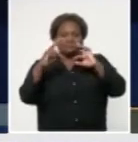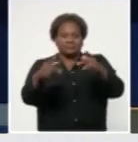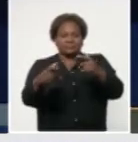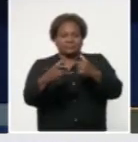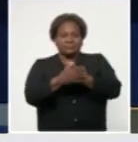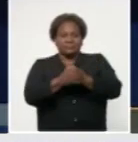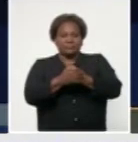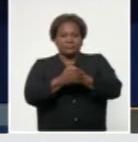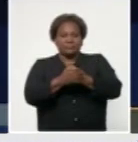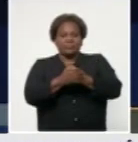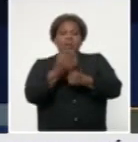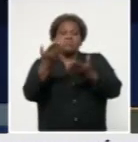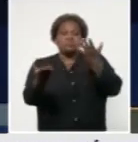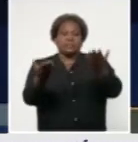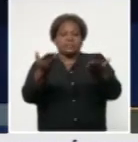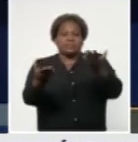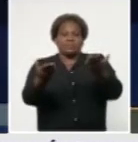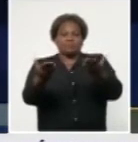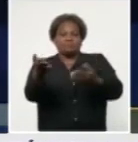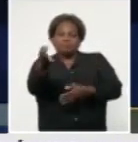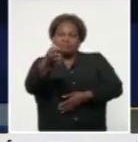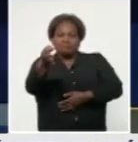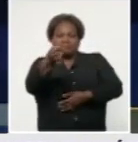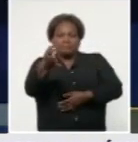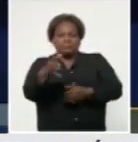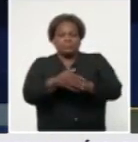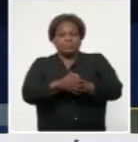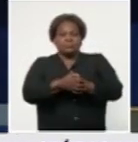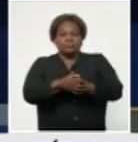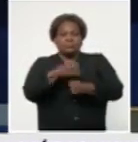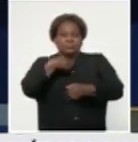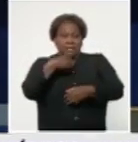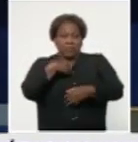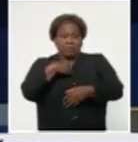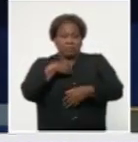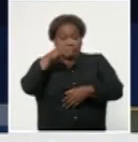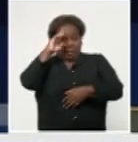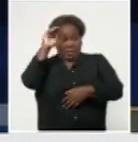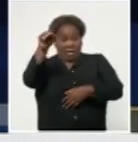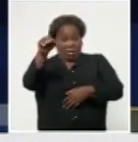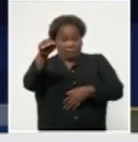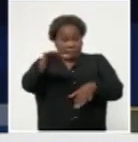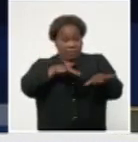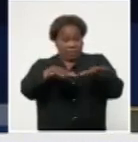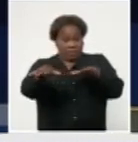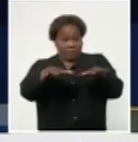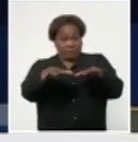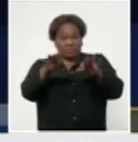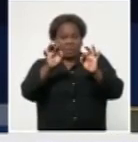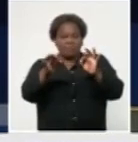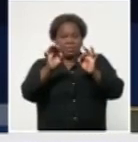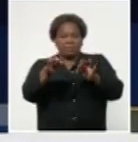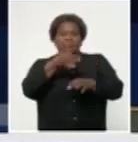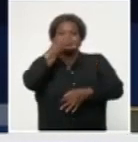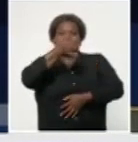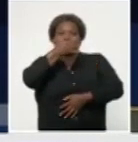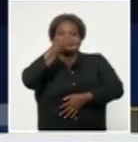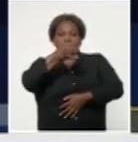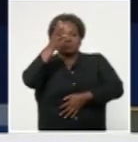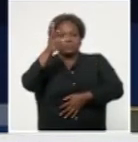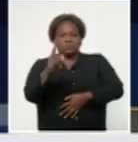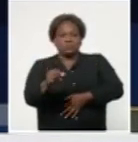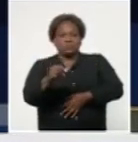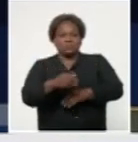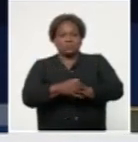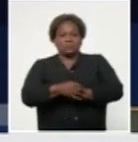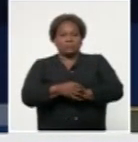this indicator for the 2 stages. Havana with 51 active cases